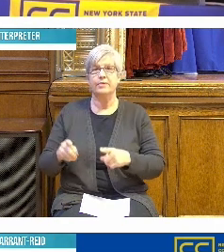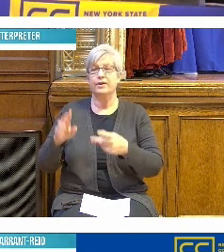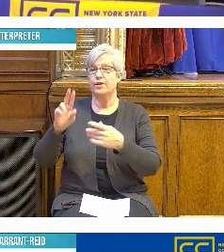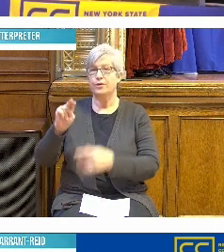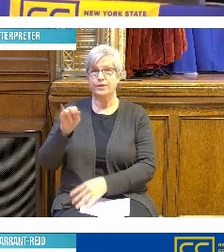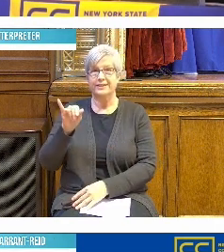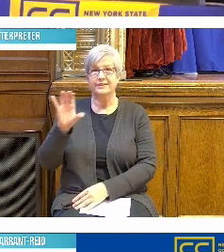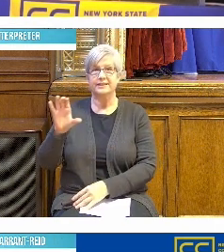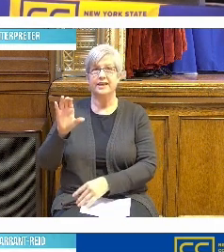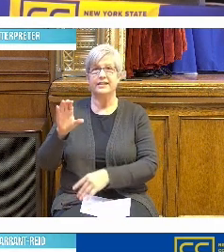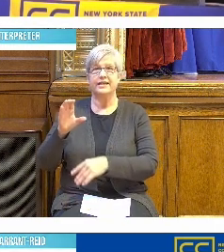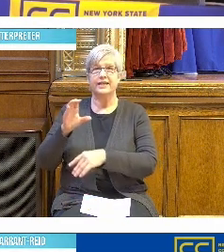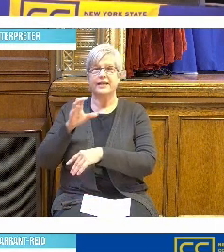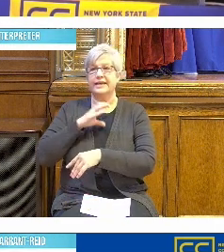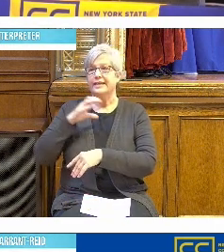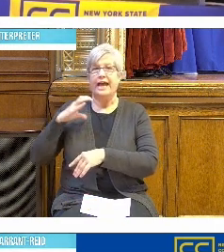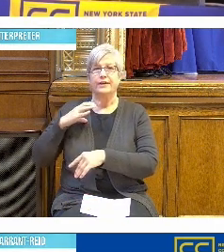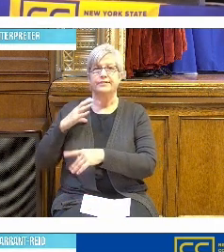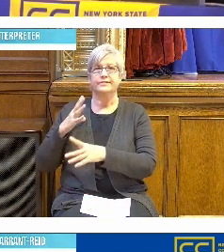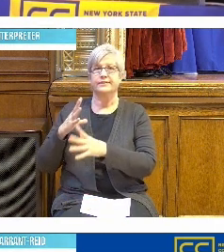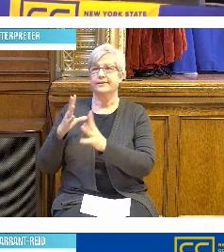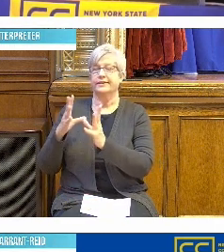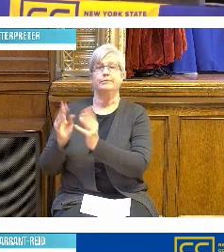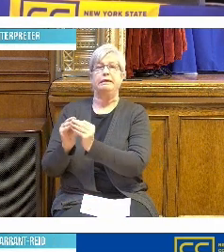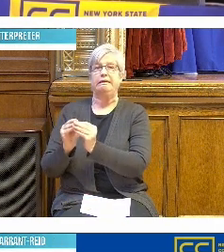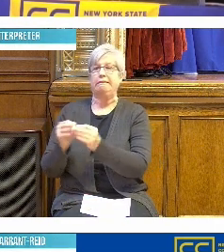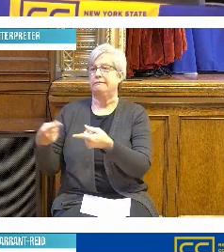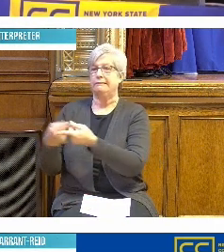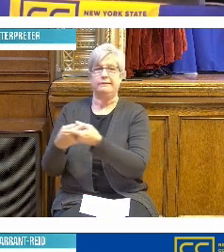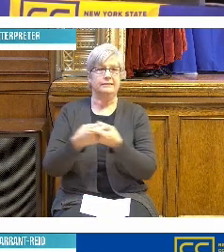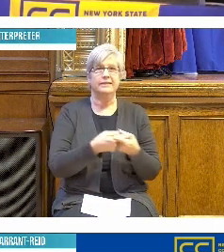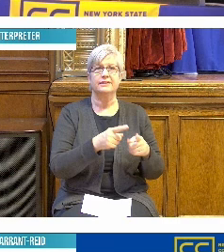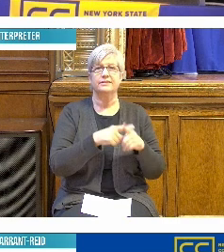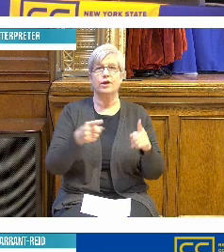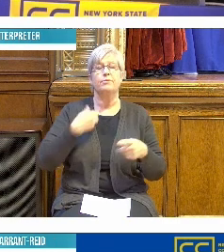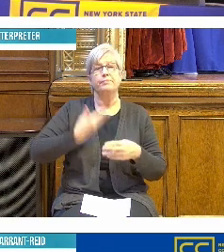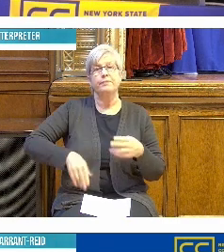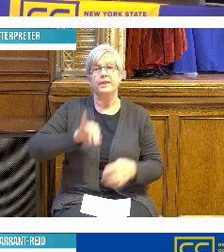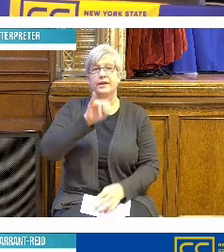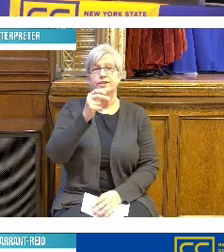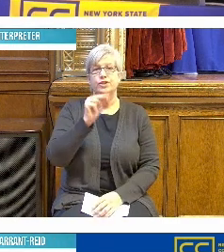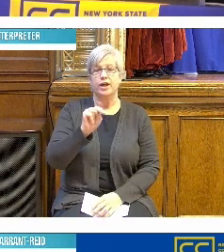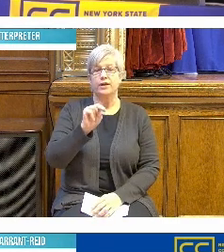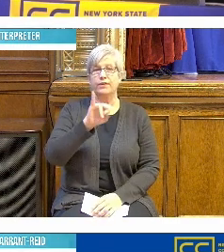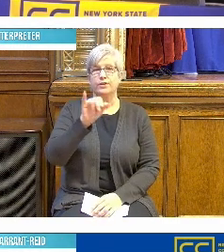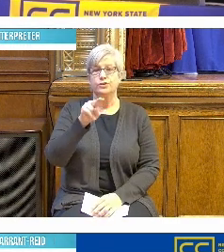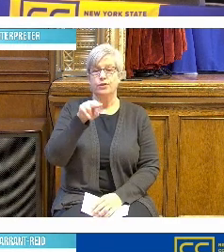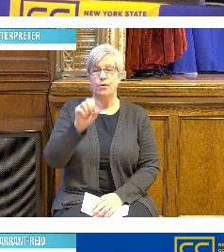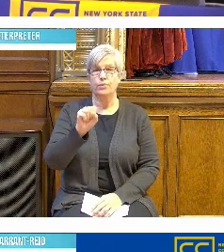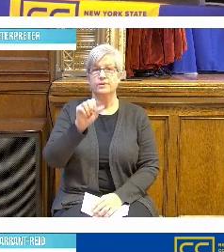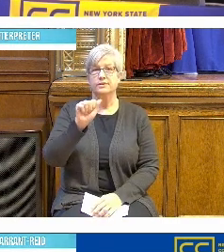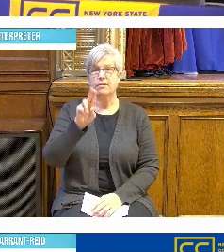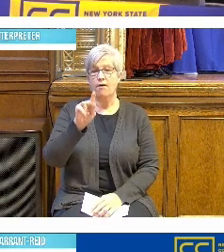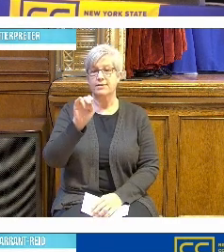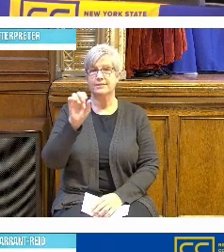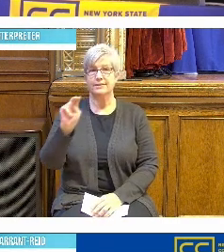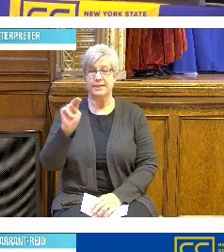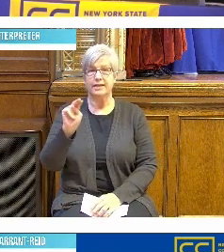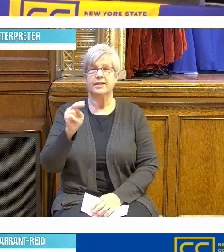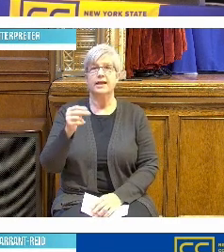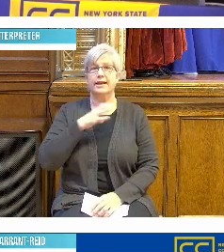City council commitment that kept me from being with you. I'm Jennifer Jones-Austin, and I am